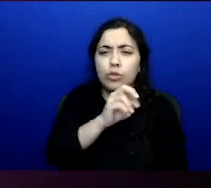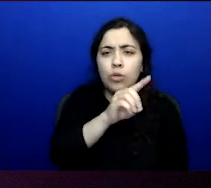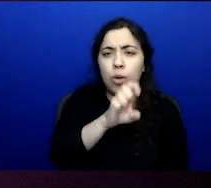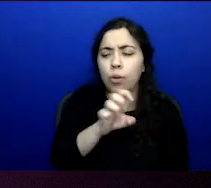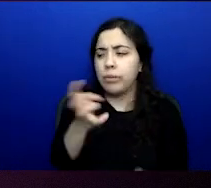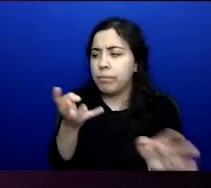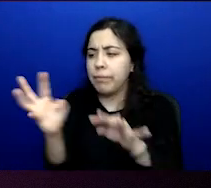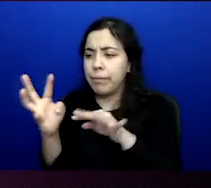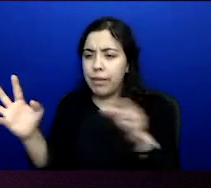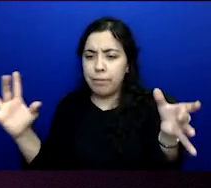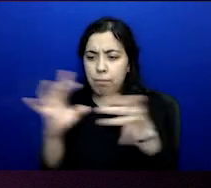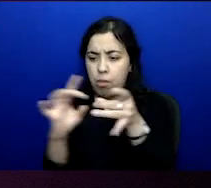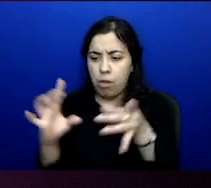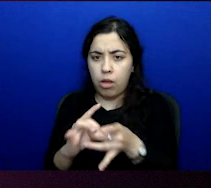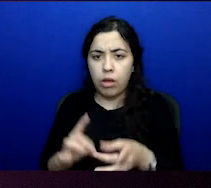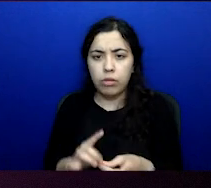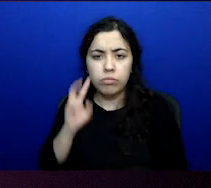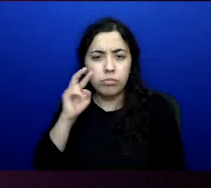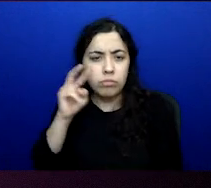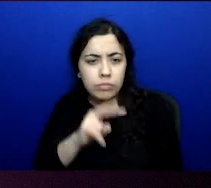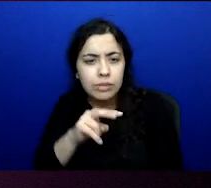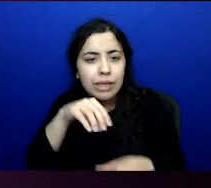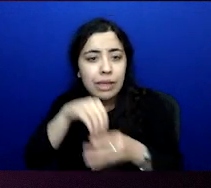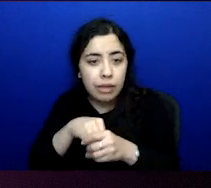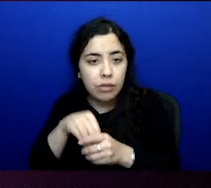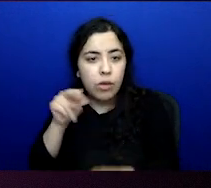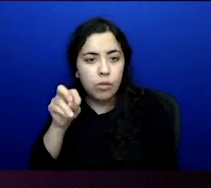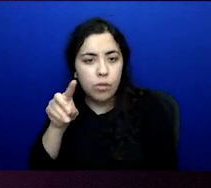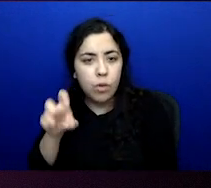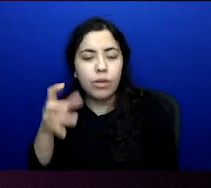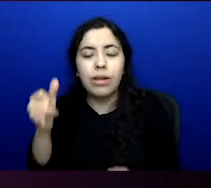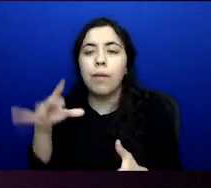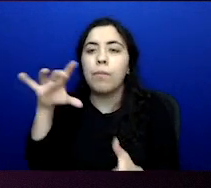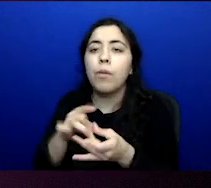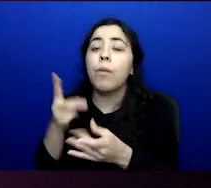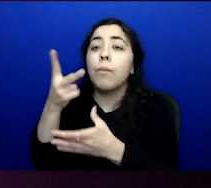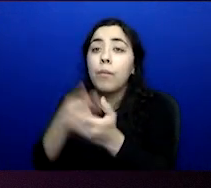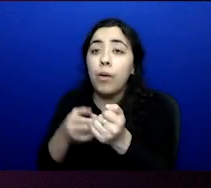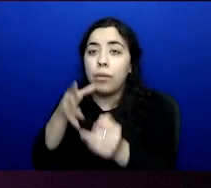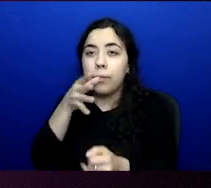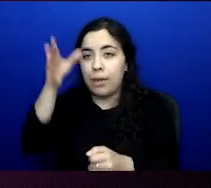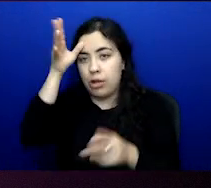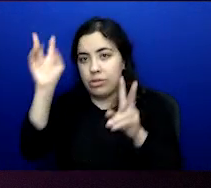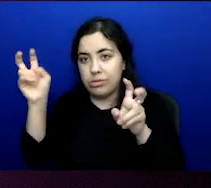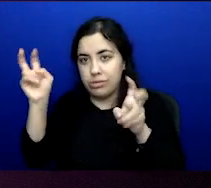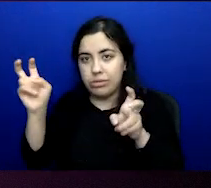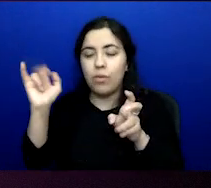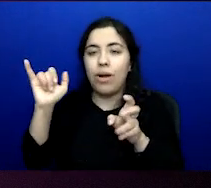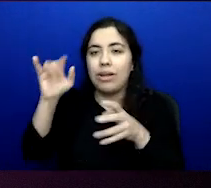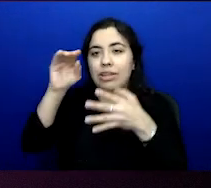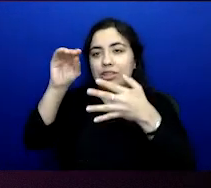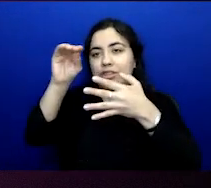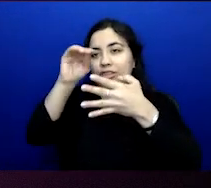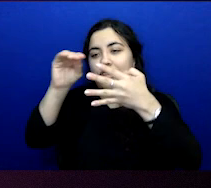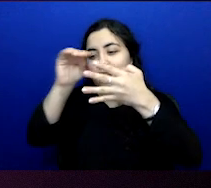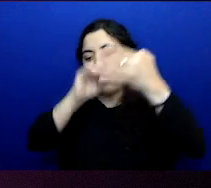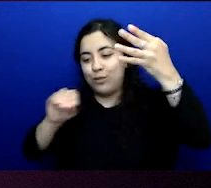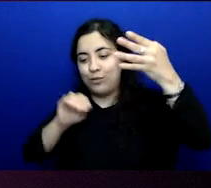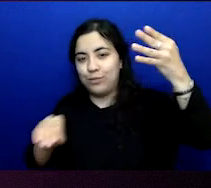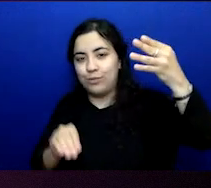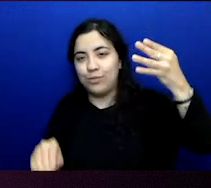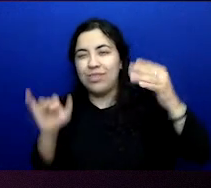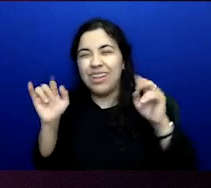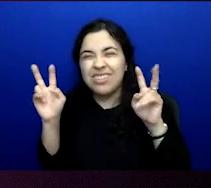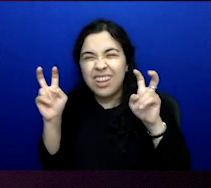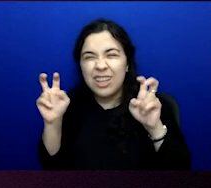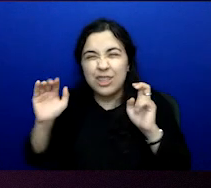you can see this inner node will now belong to both parents because it's nested within the modular pipeline that is the child of